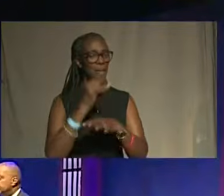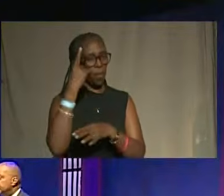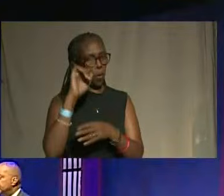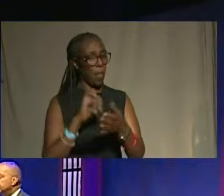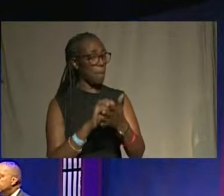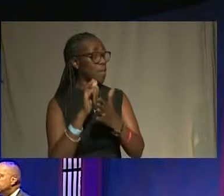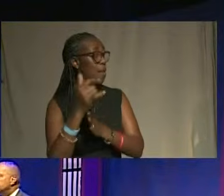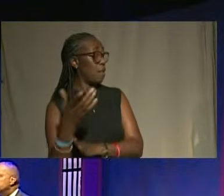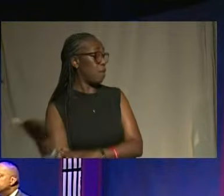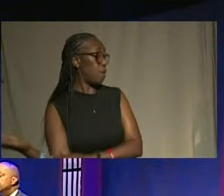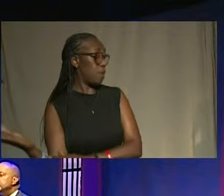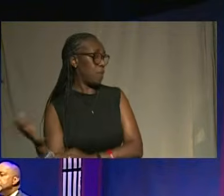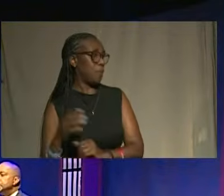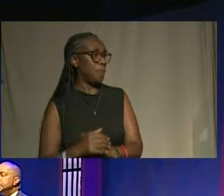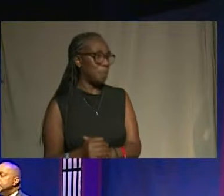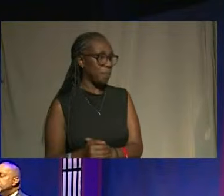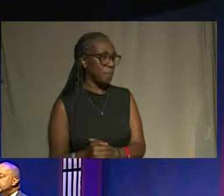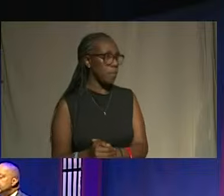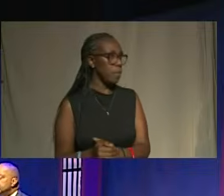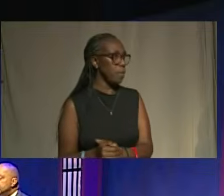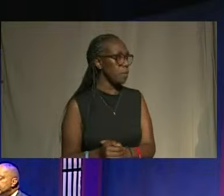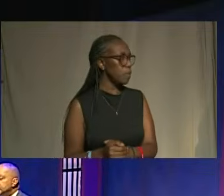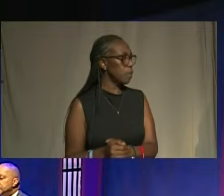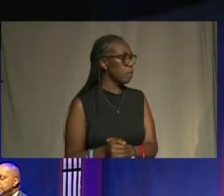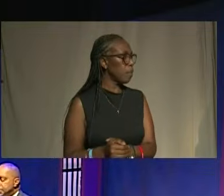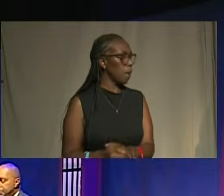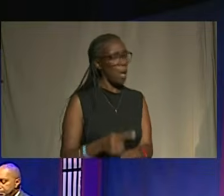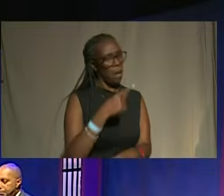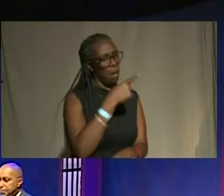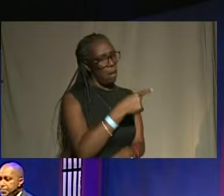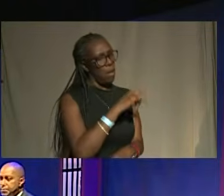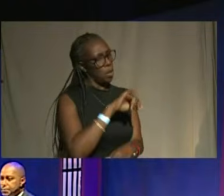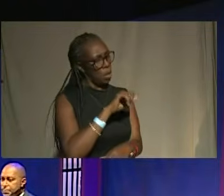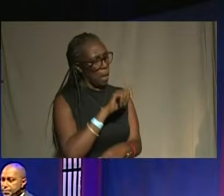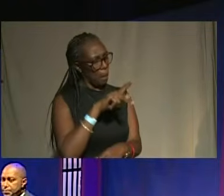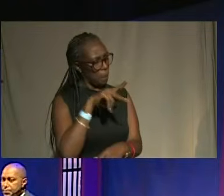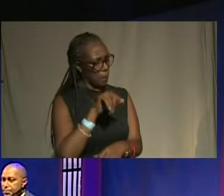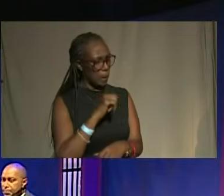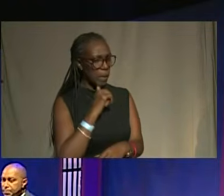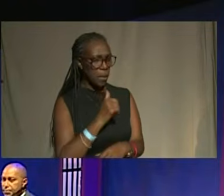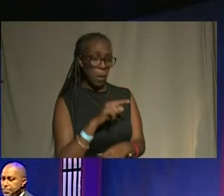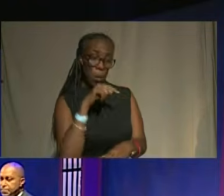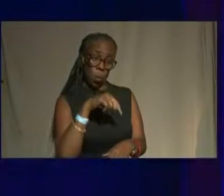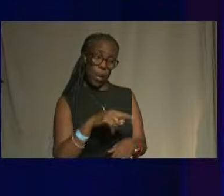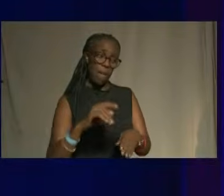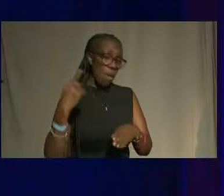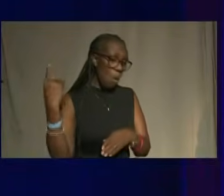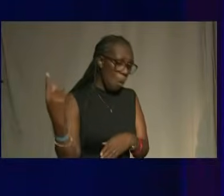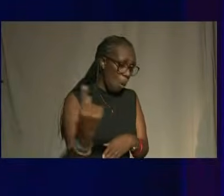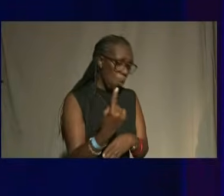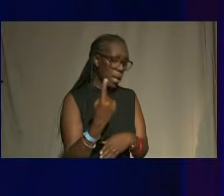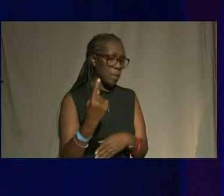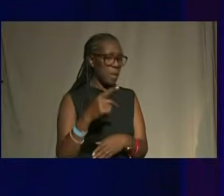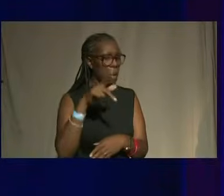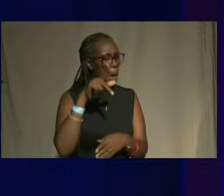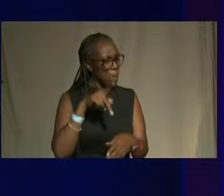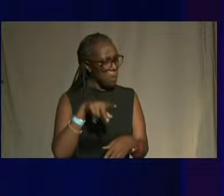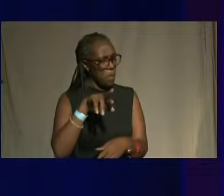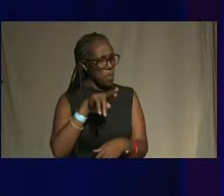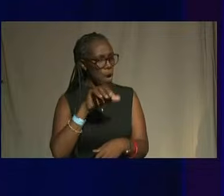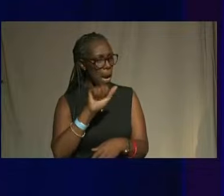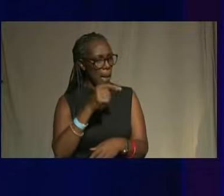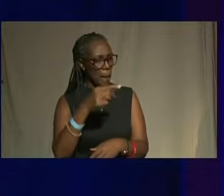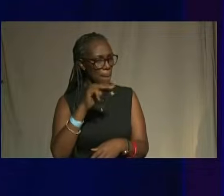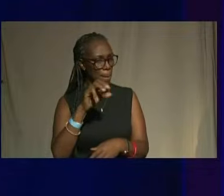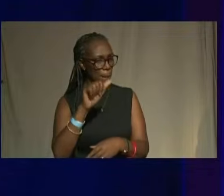administration has been very much the administration that's pragmatic. We have always said to Jamaica what can